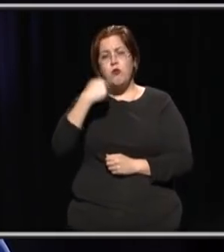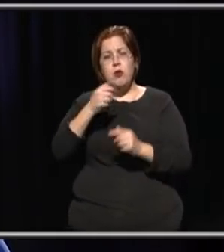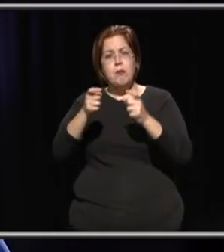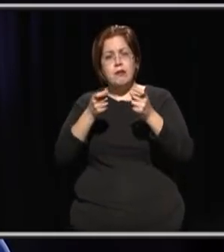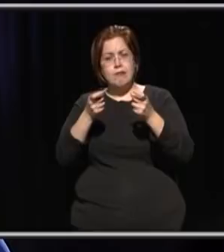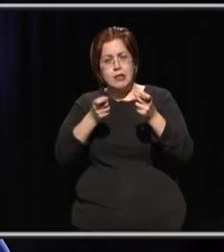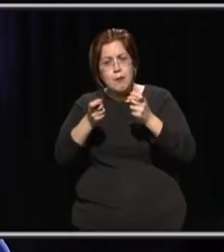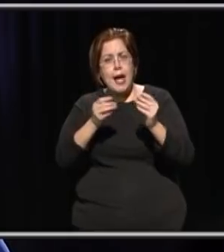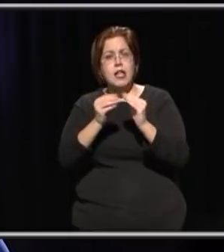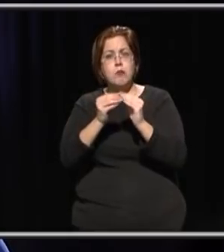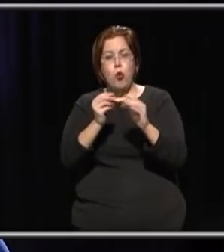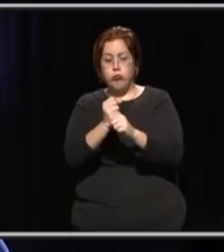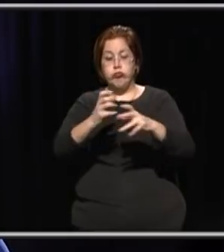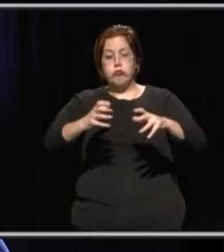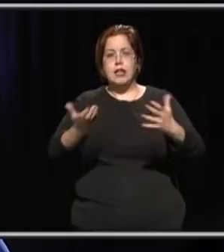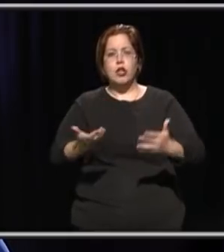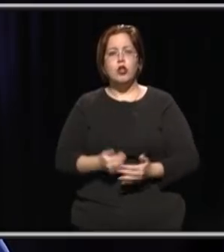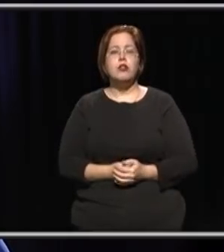little more of the surge here.